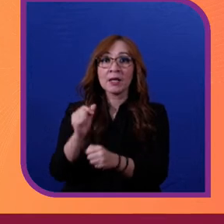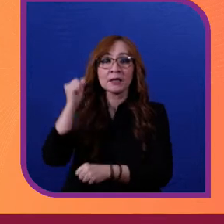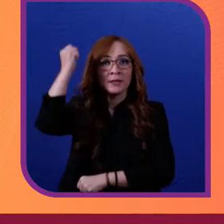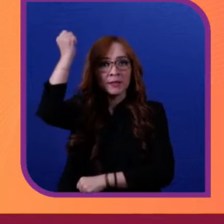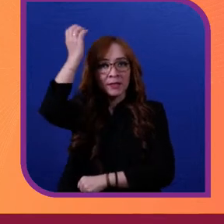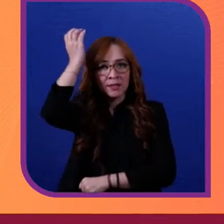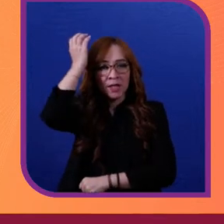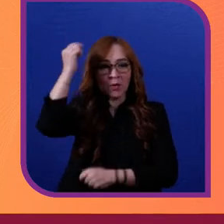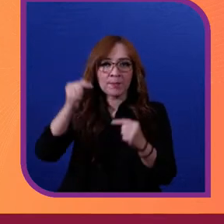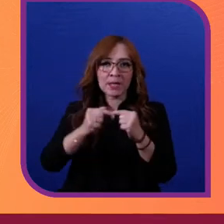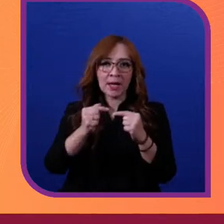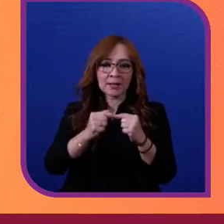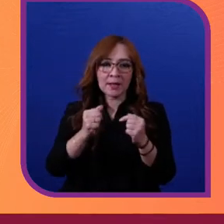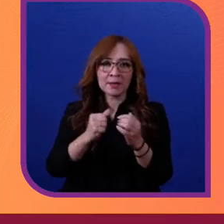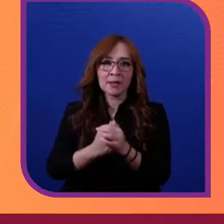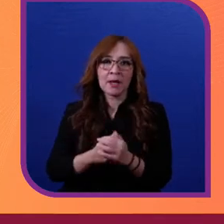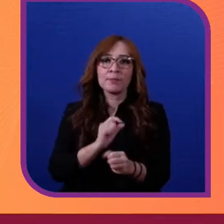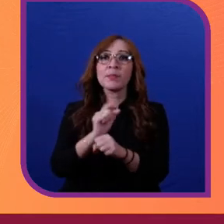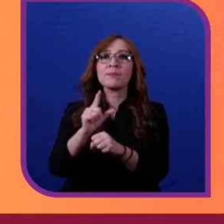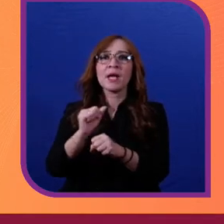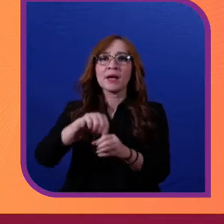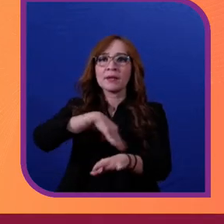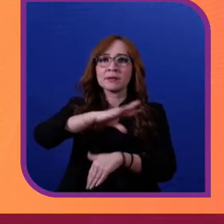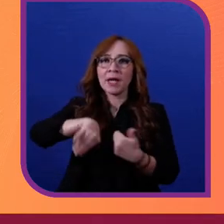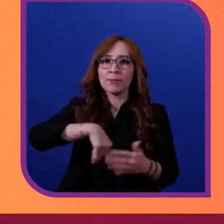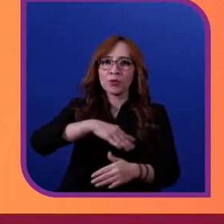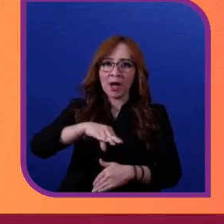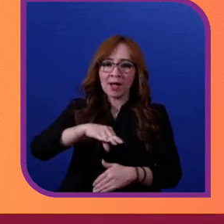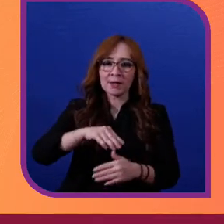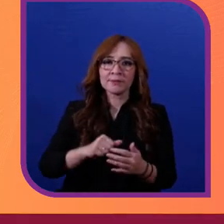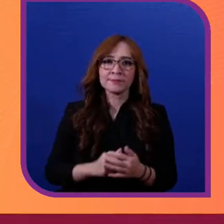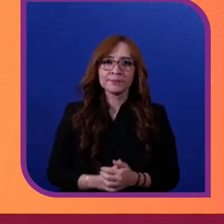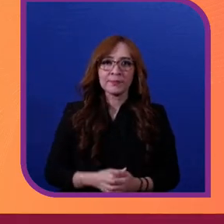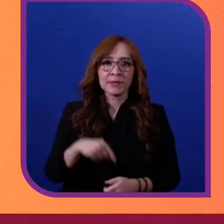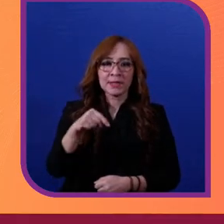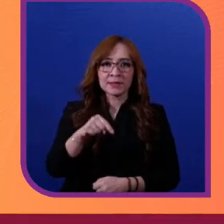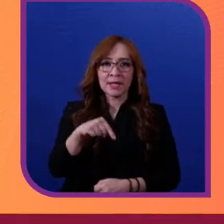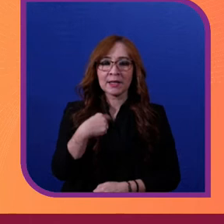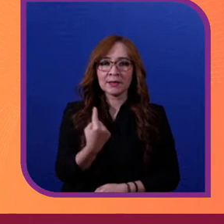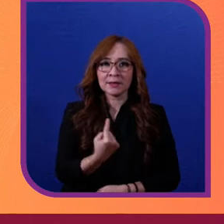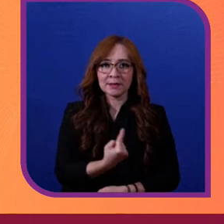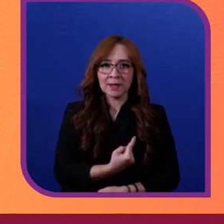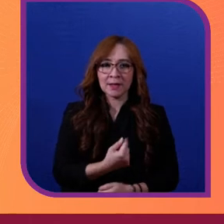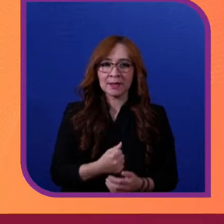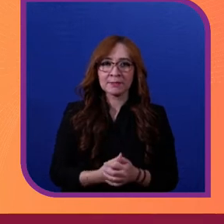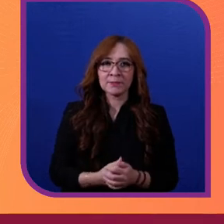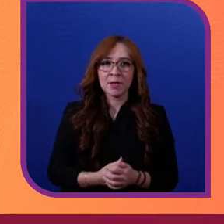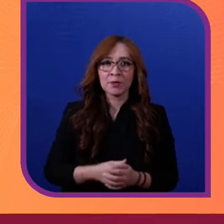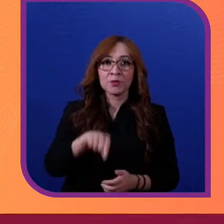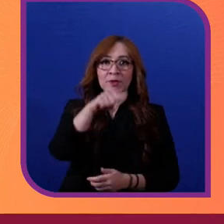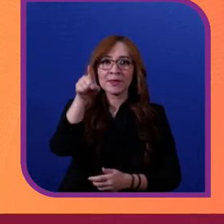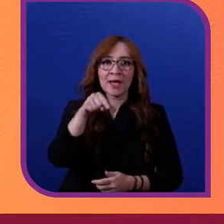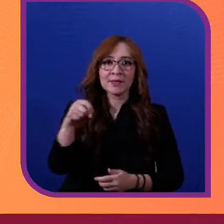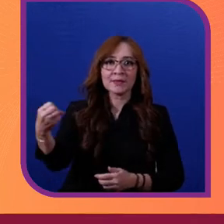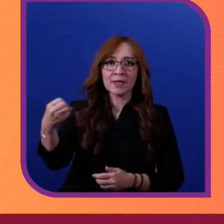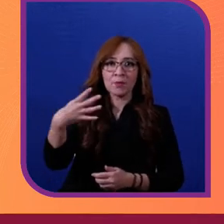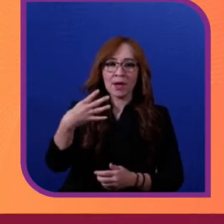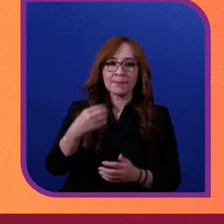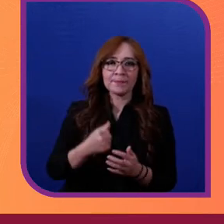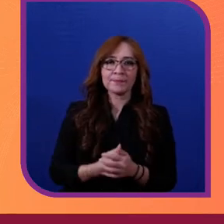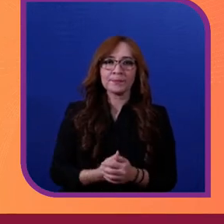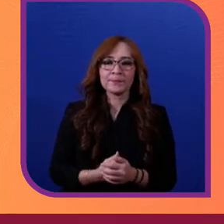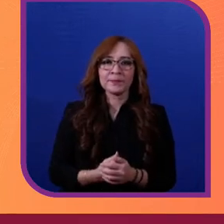Gentlemen oh we know to the question enhance section seabulk tuasa